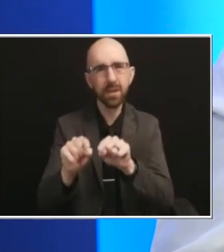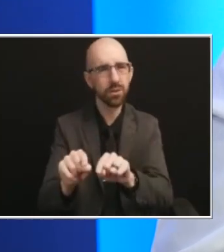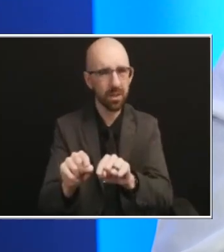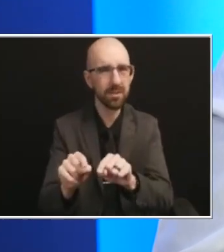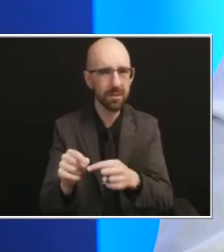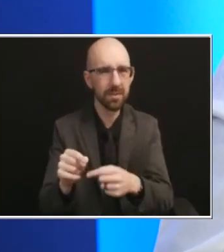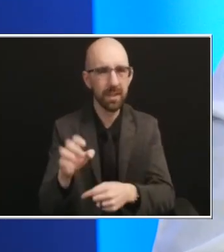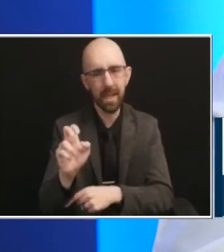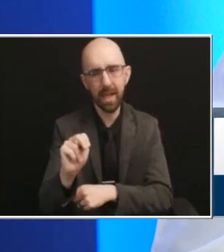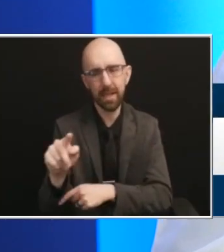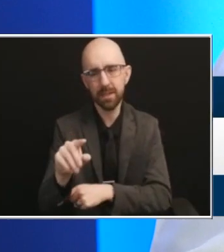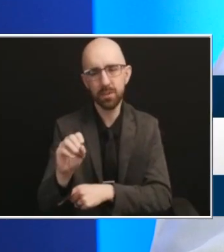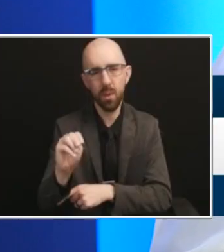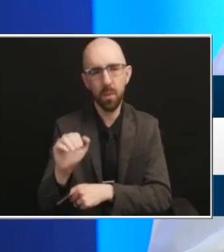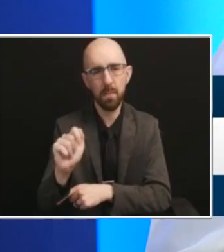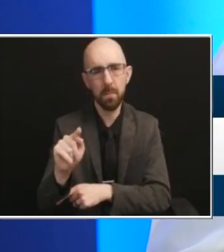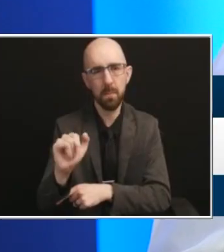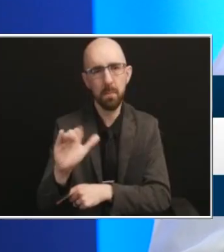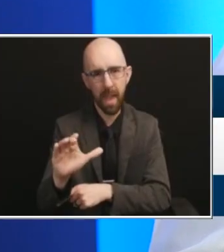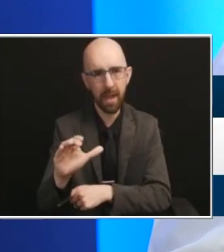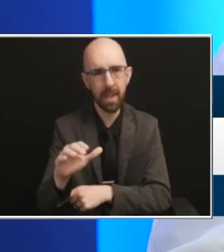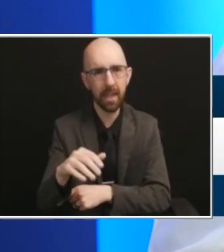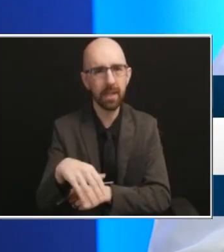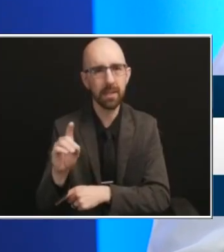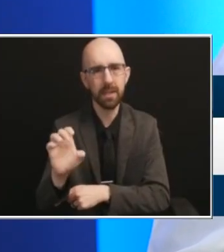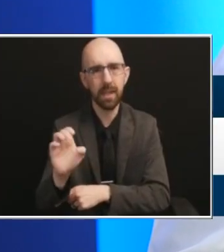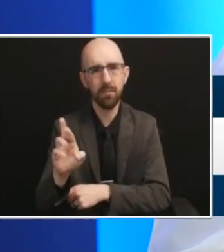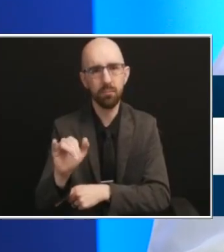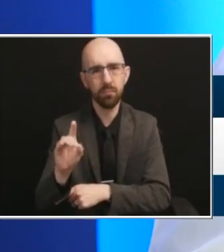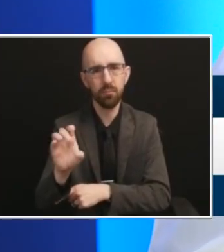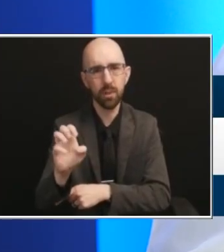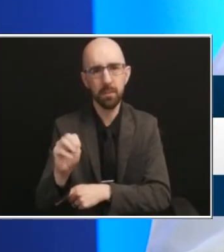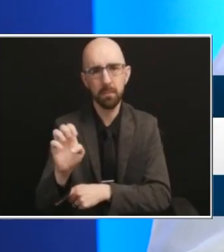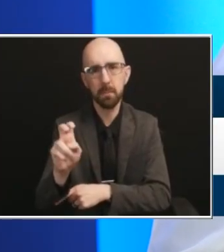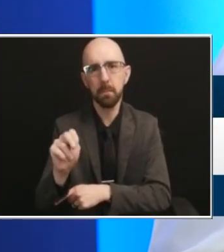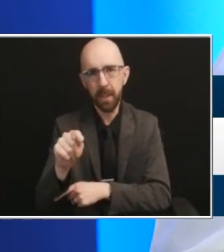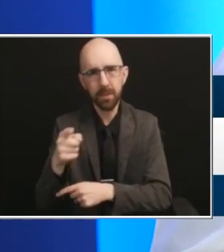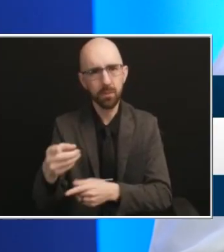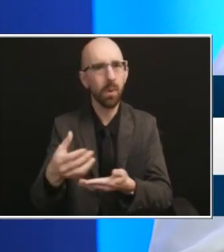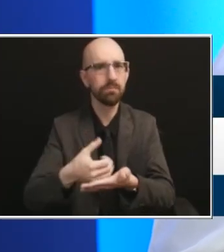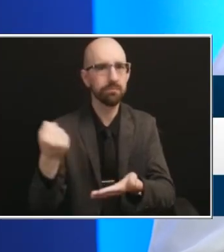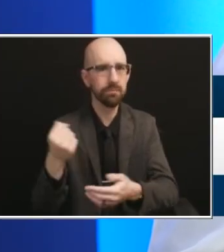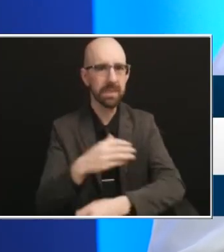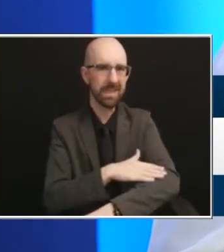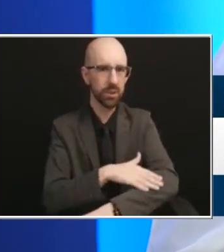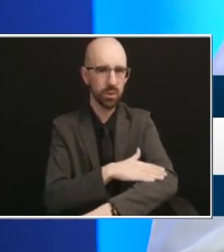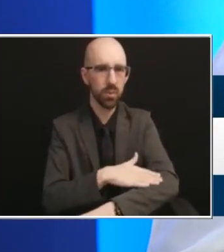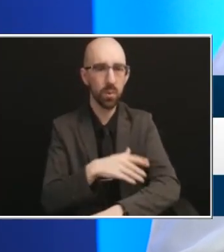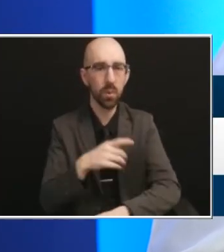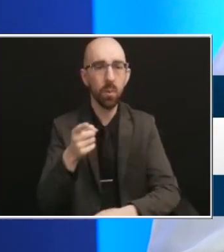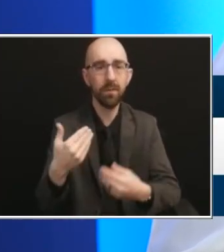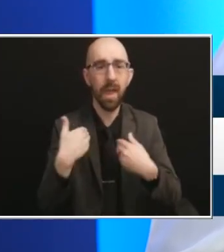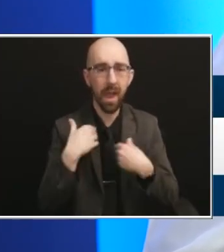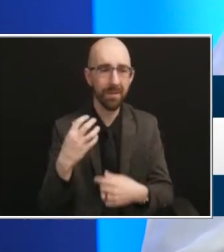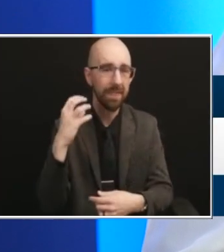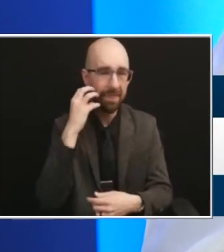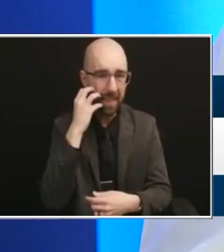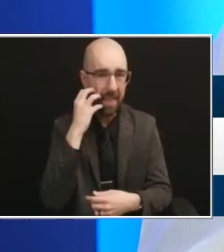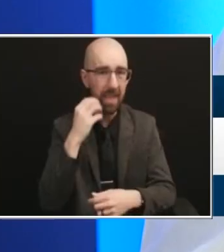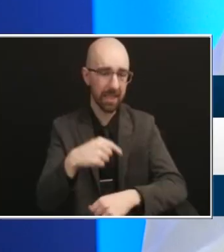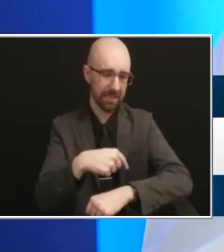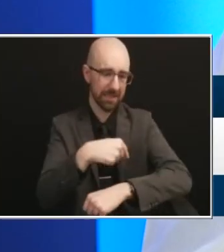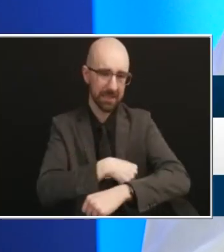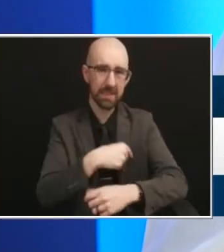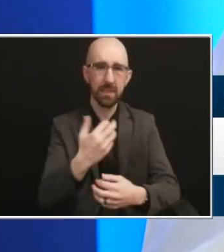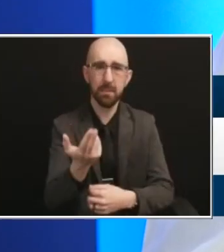enzymatic debridement, so it does take away tissue. Certainly when you have very thick, full thickness burns, it's not